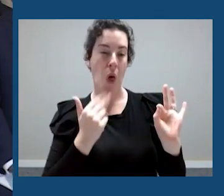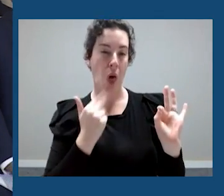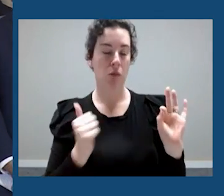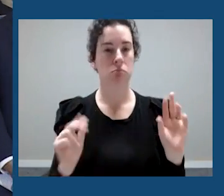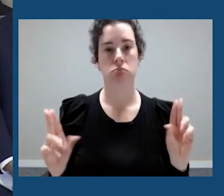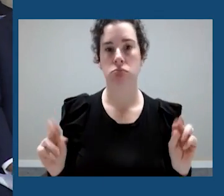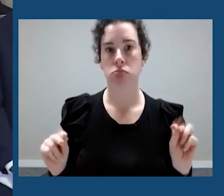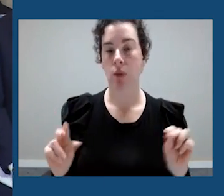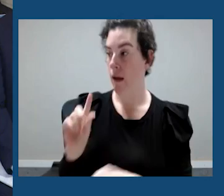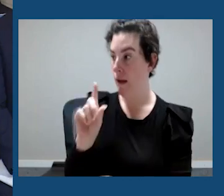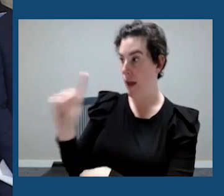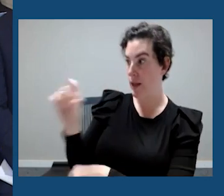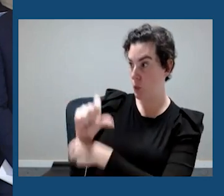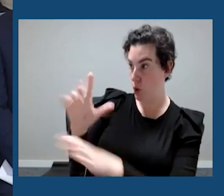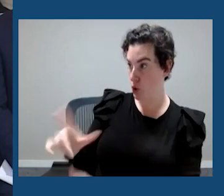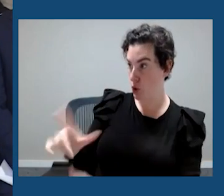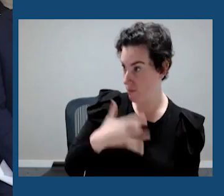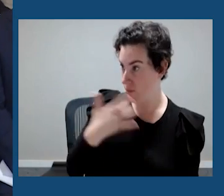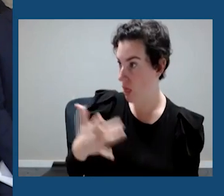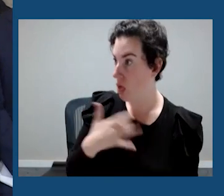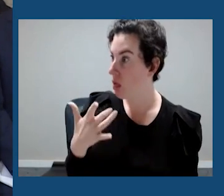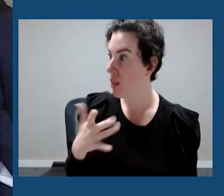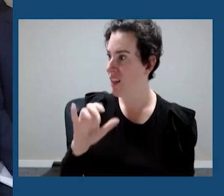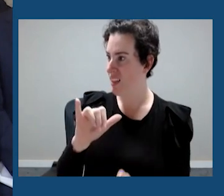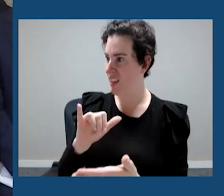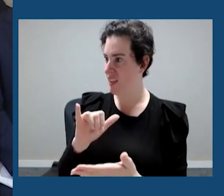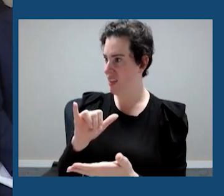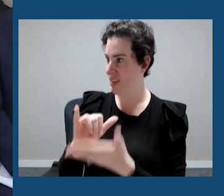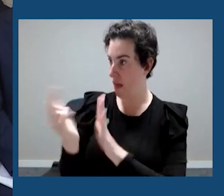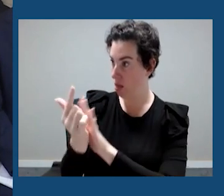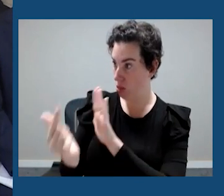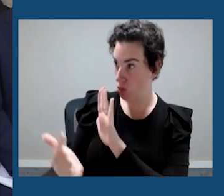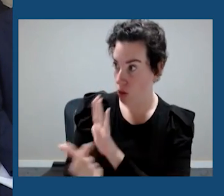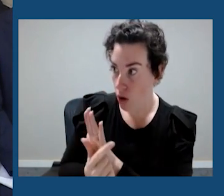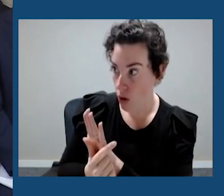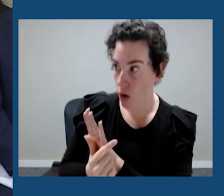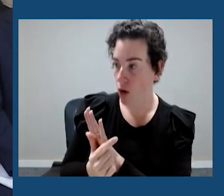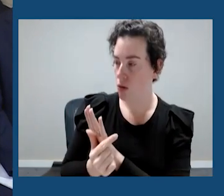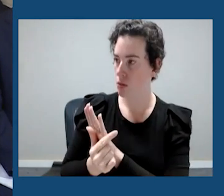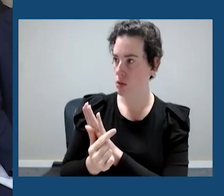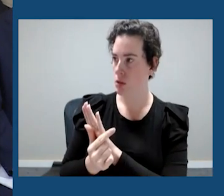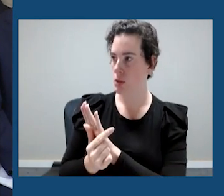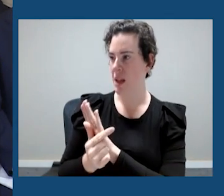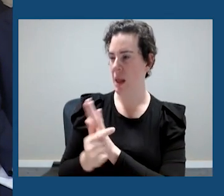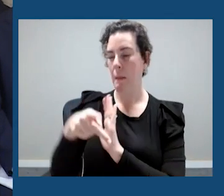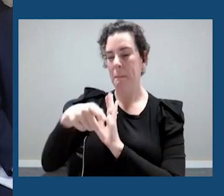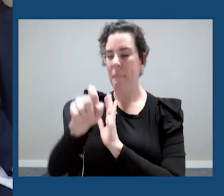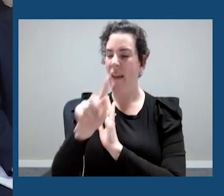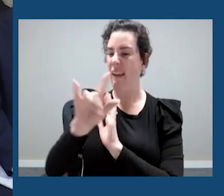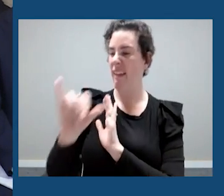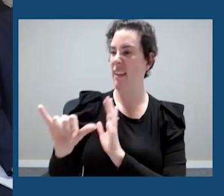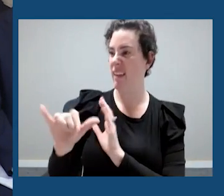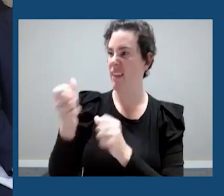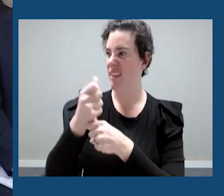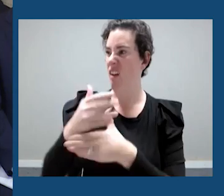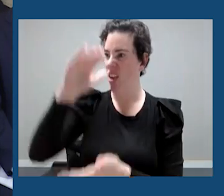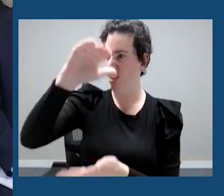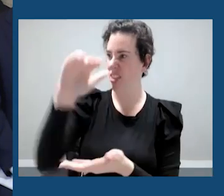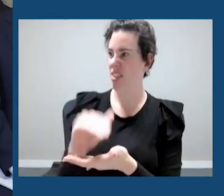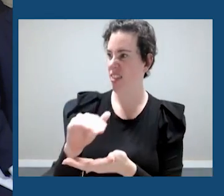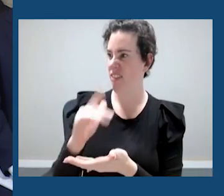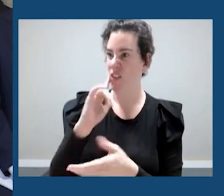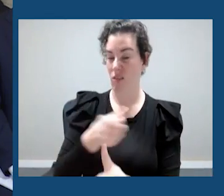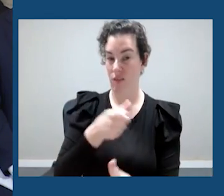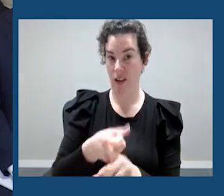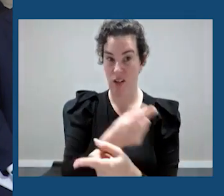they feel? So this description, even in our law, minimizes the impact that it has on all of you and your workers.